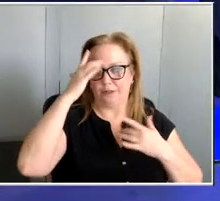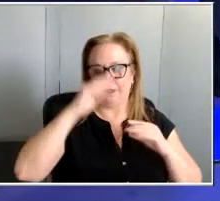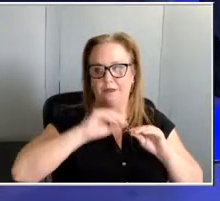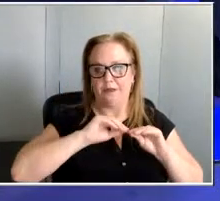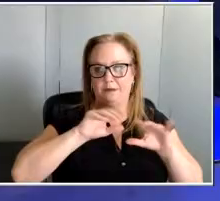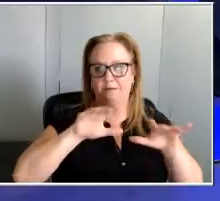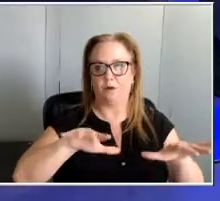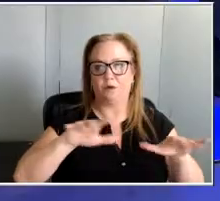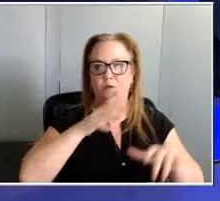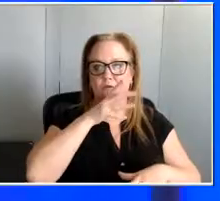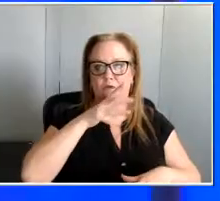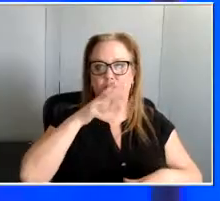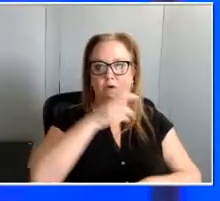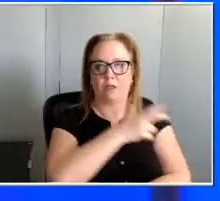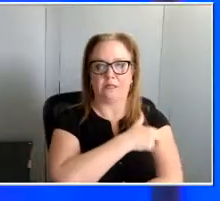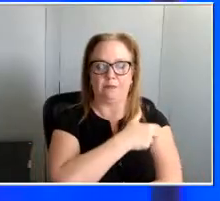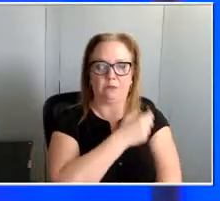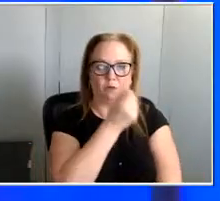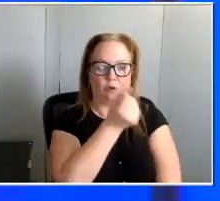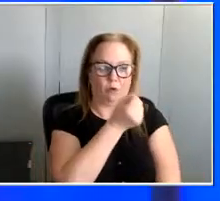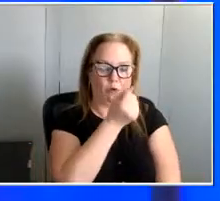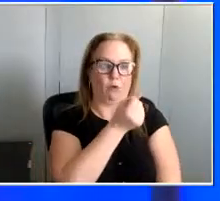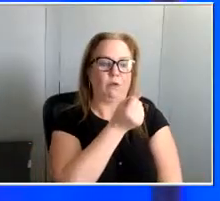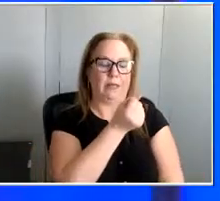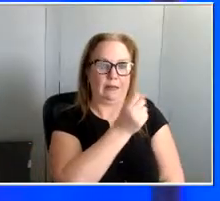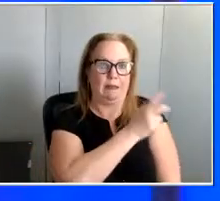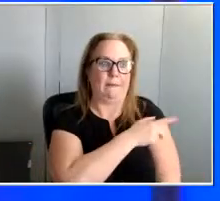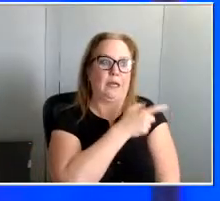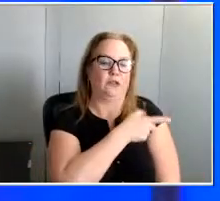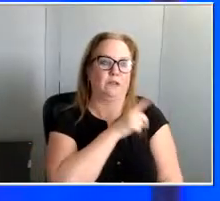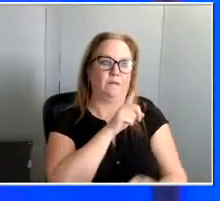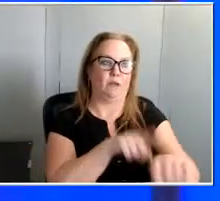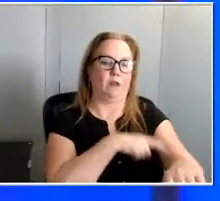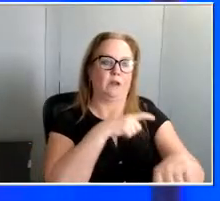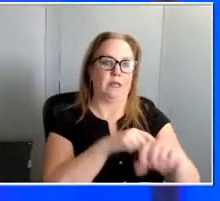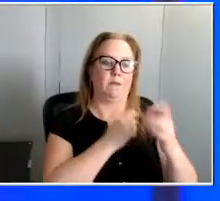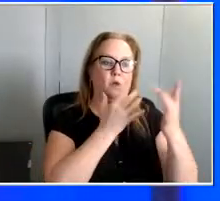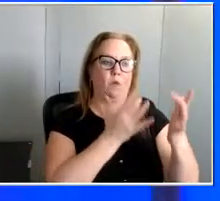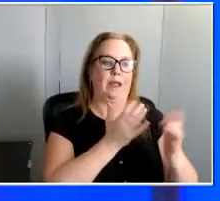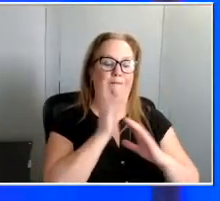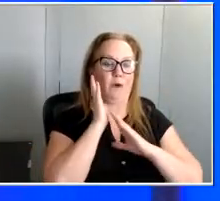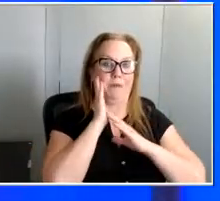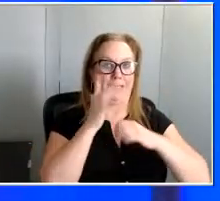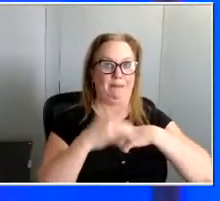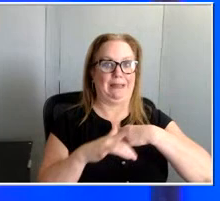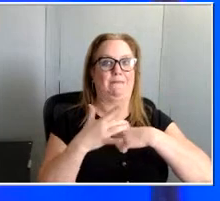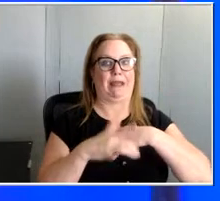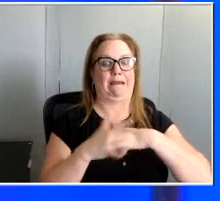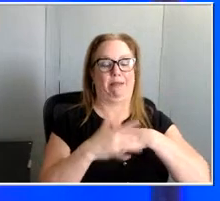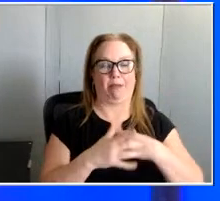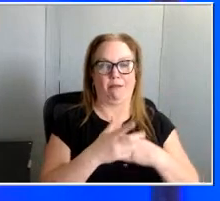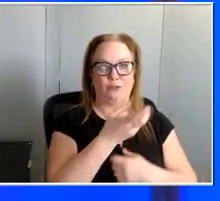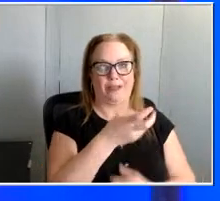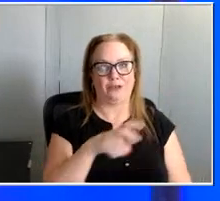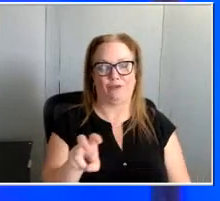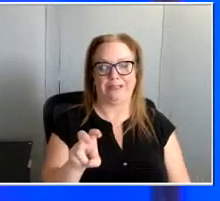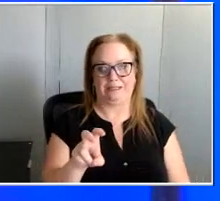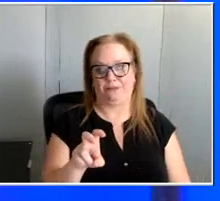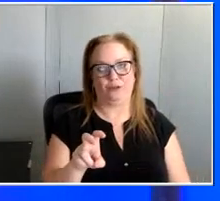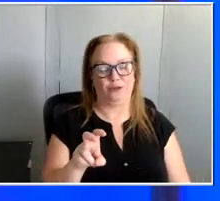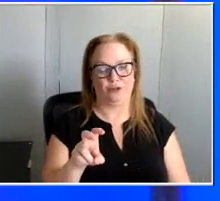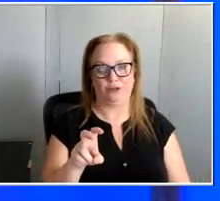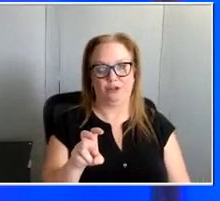were holding on to patients for long periods of time, waiting for a bed to open up for them to be able to transfer. And so